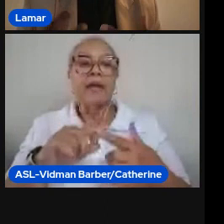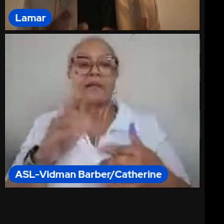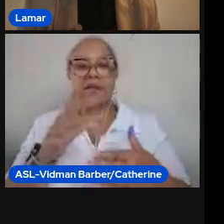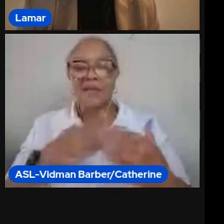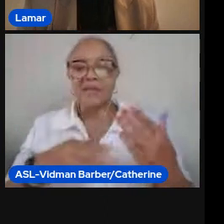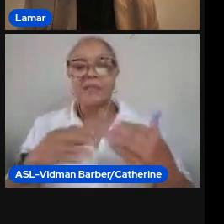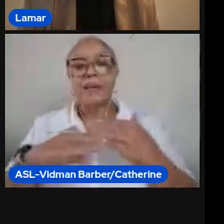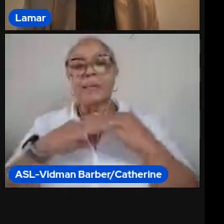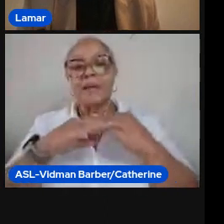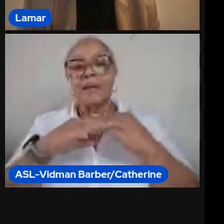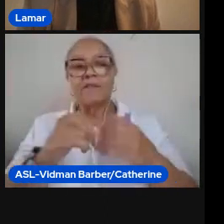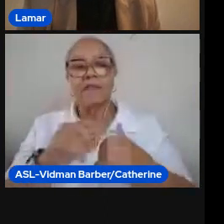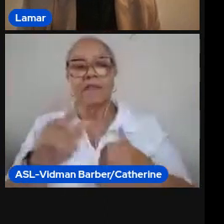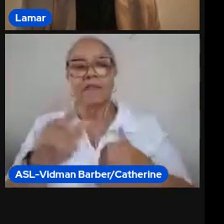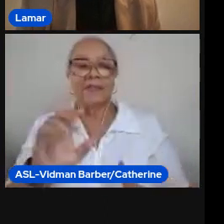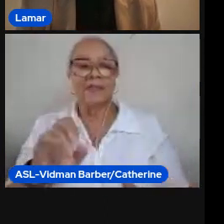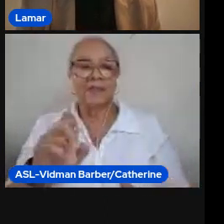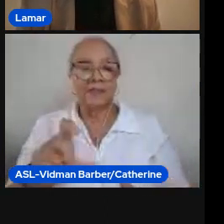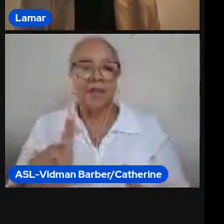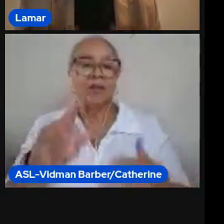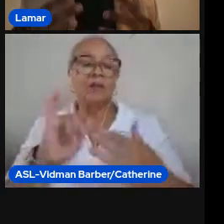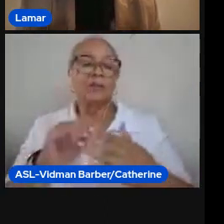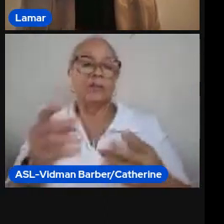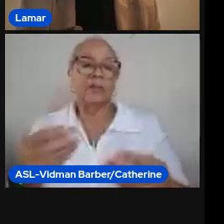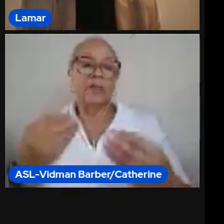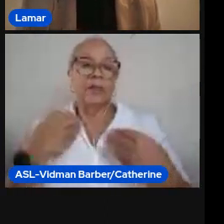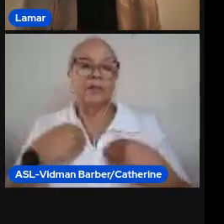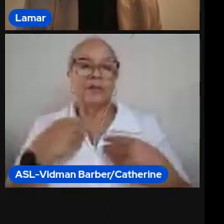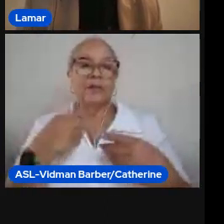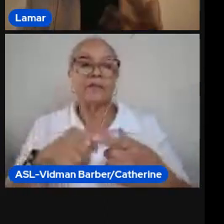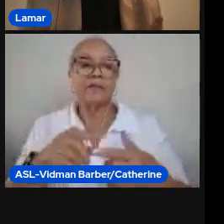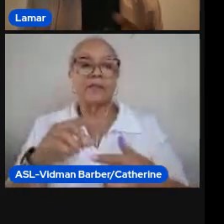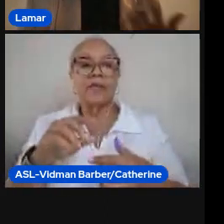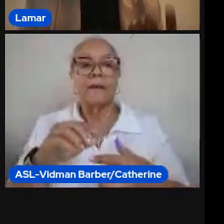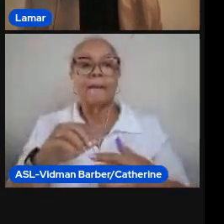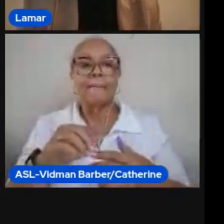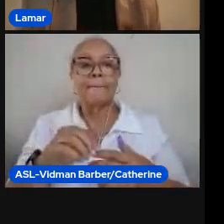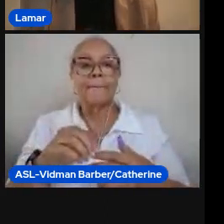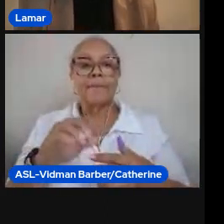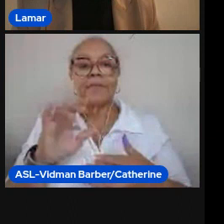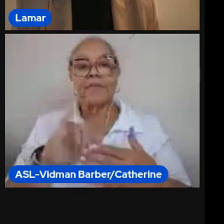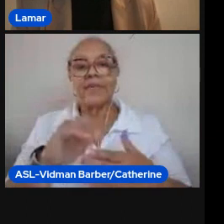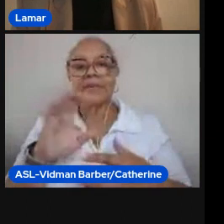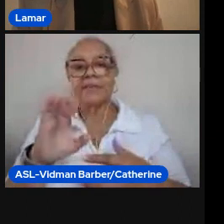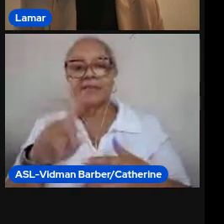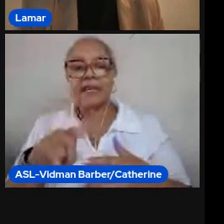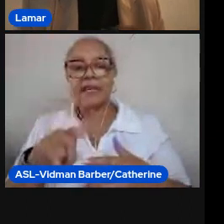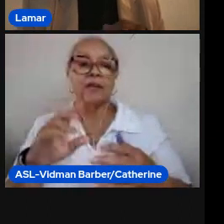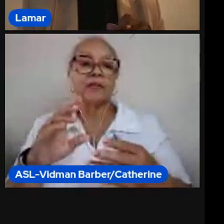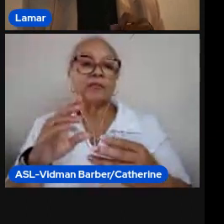cell stimulation to give us that memory cell secretion and development.